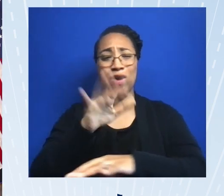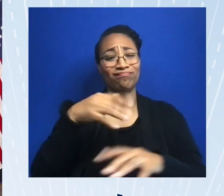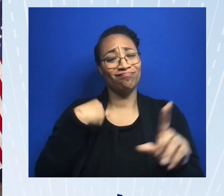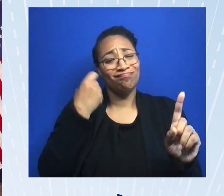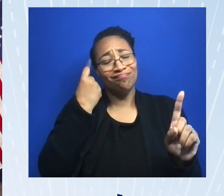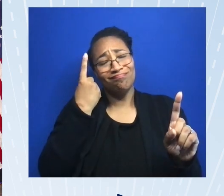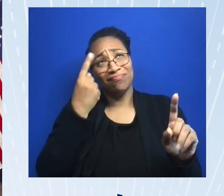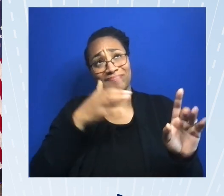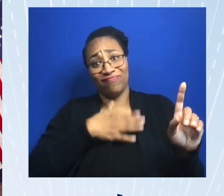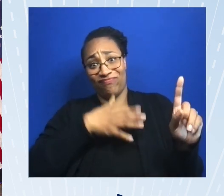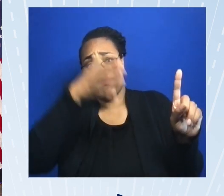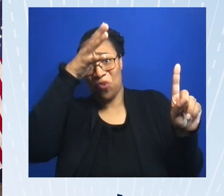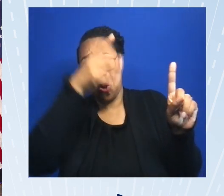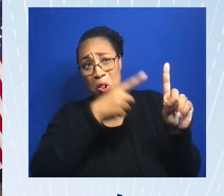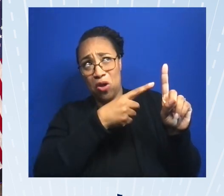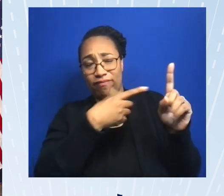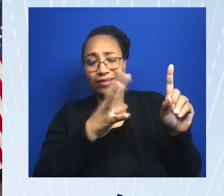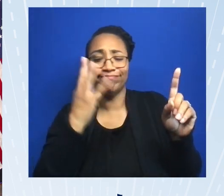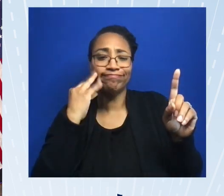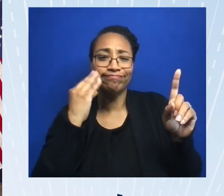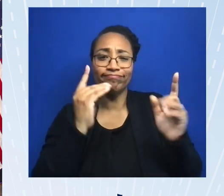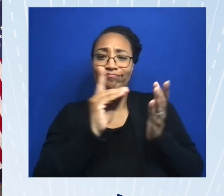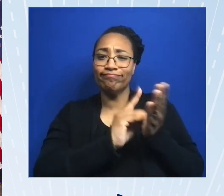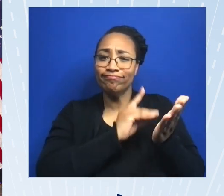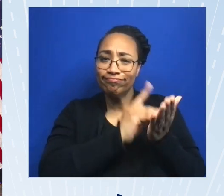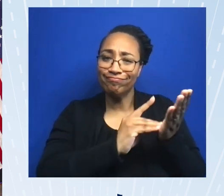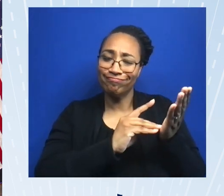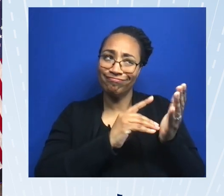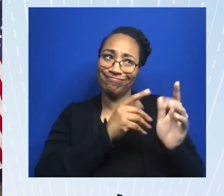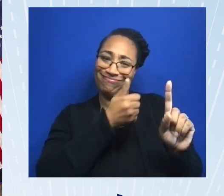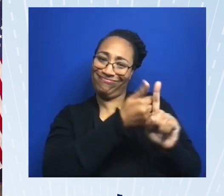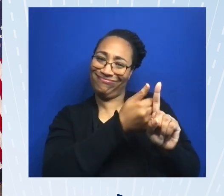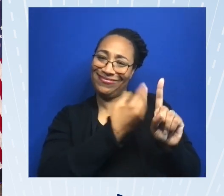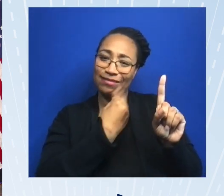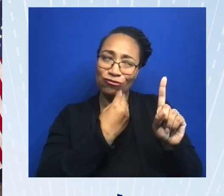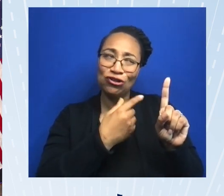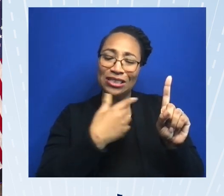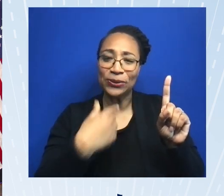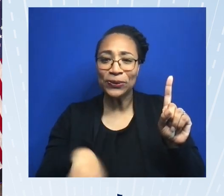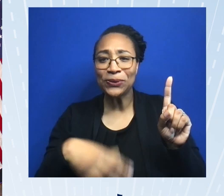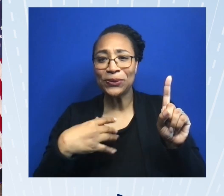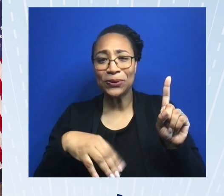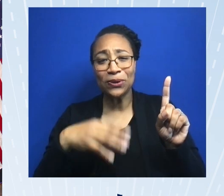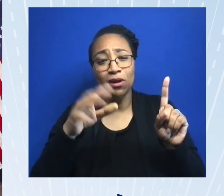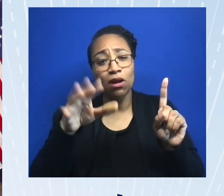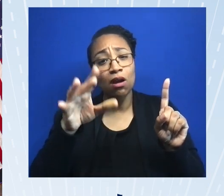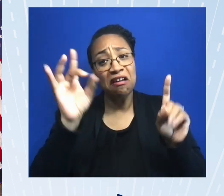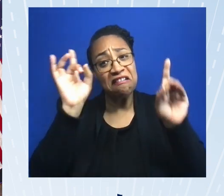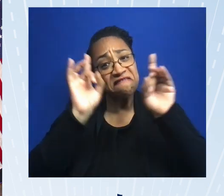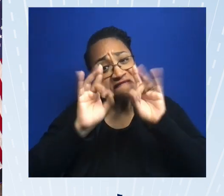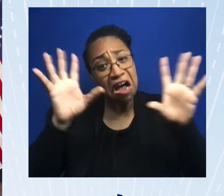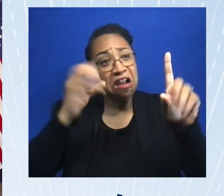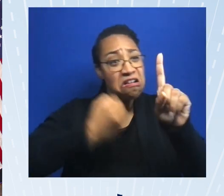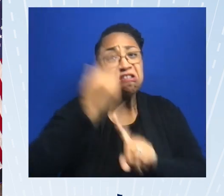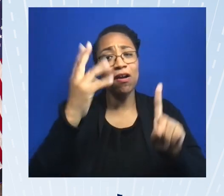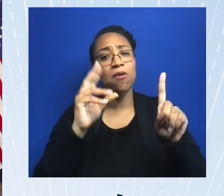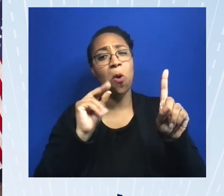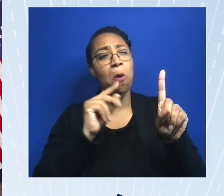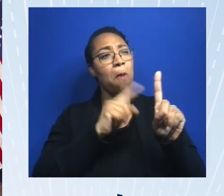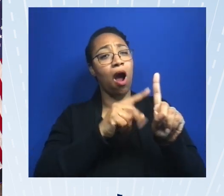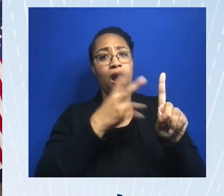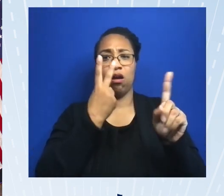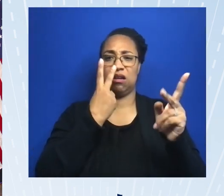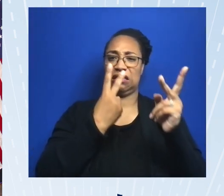was mercifully never violent, but it was real. And to confront it, he chose to build bridges from the Jewish community to other